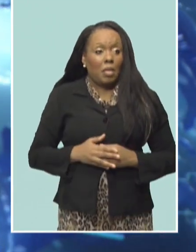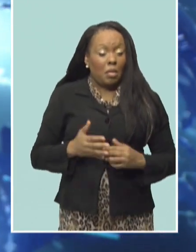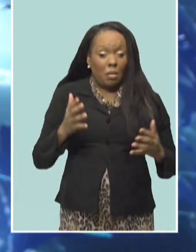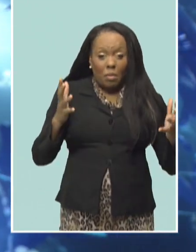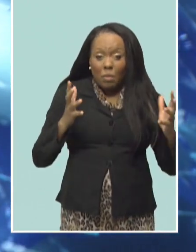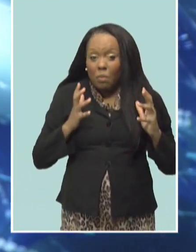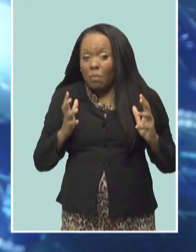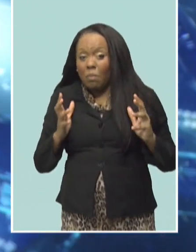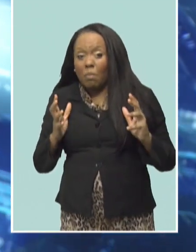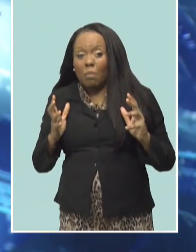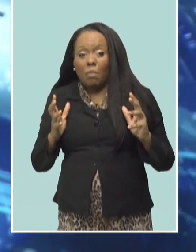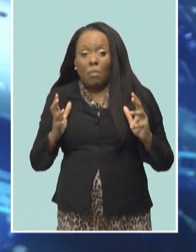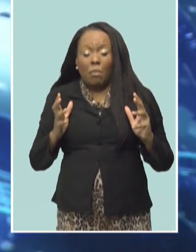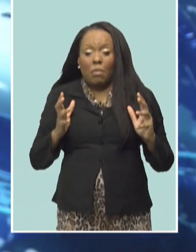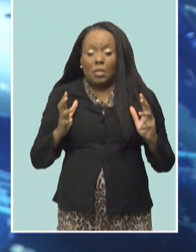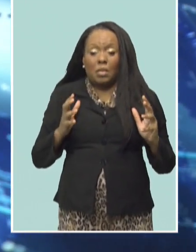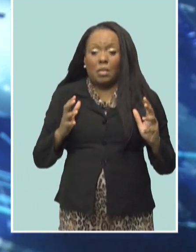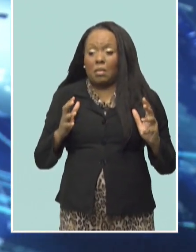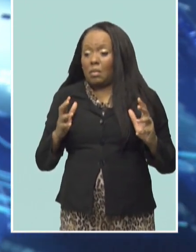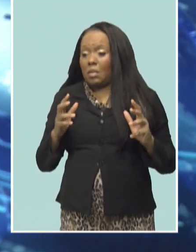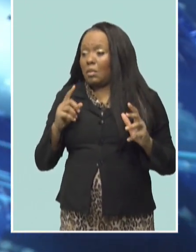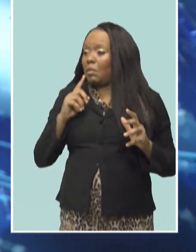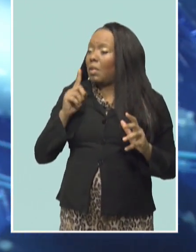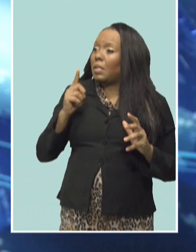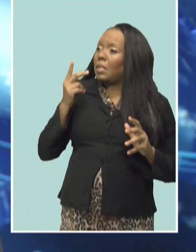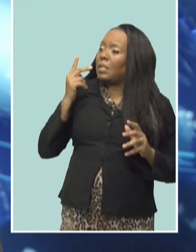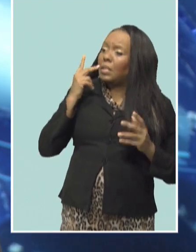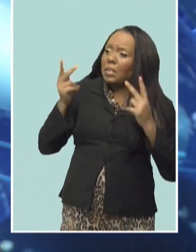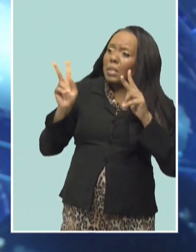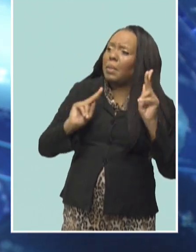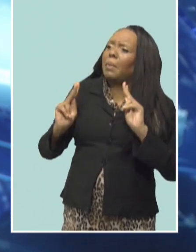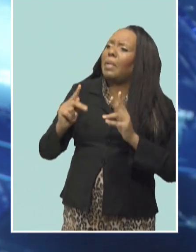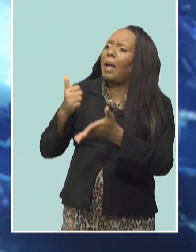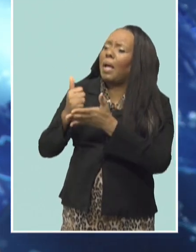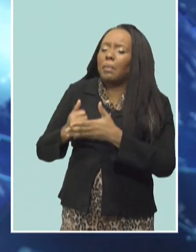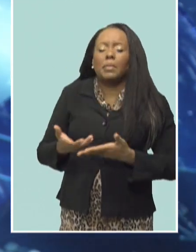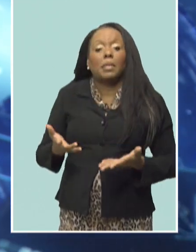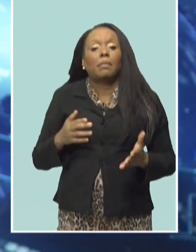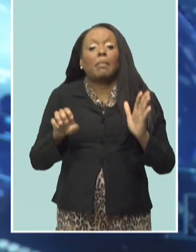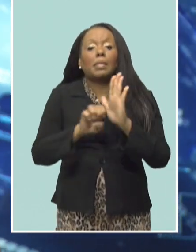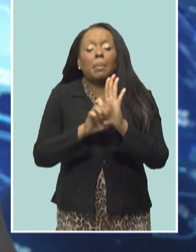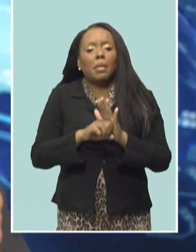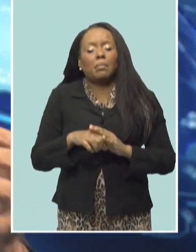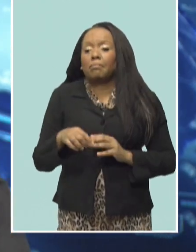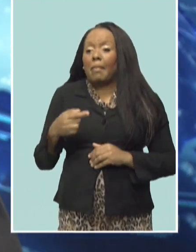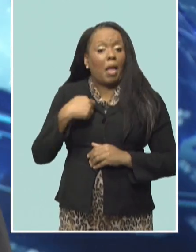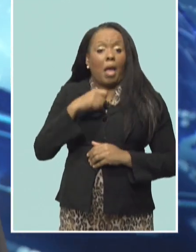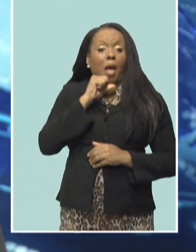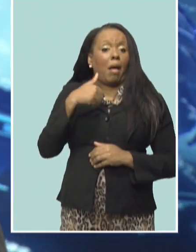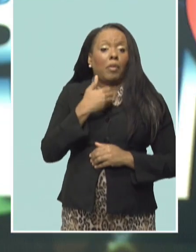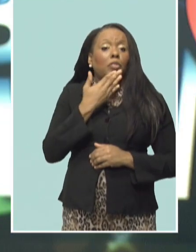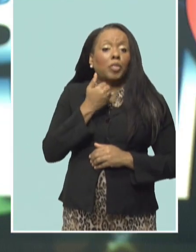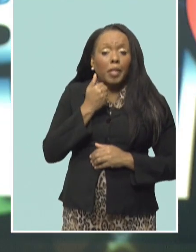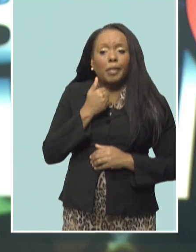be those people who looked out for each other years ago, who made sure that if I didn't have sugar, you gave me sugar, and I gave you